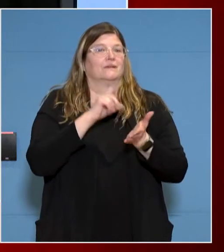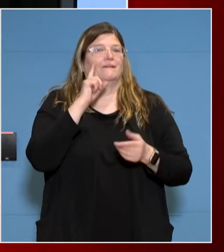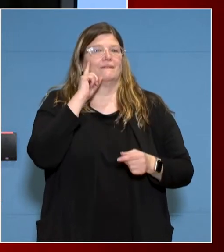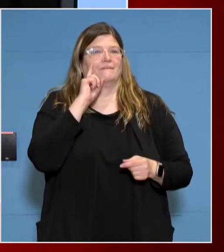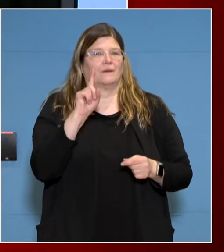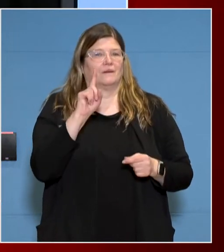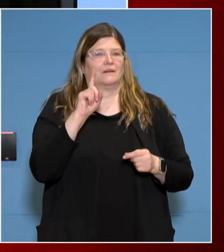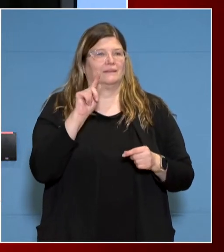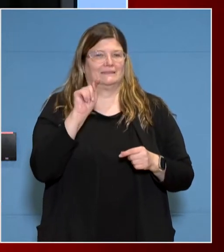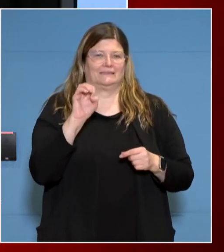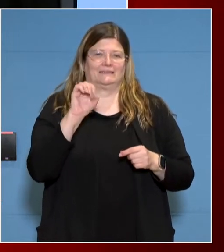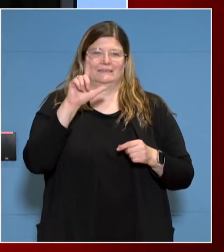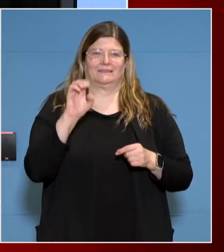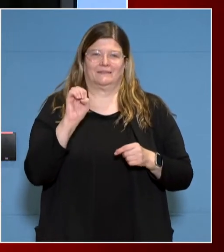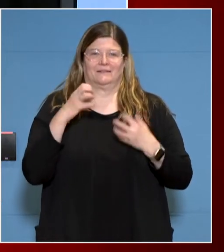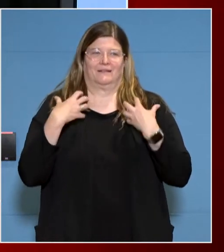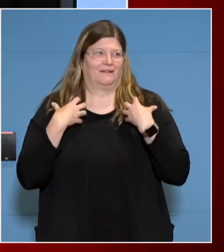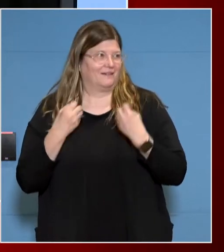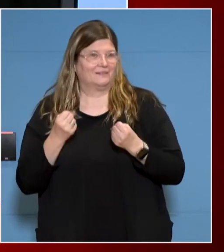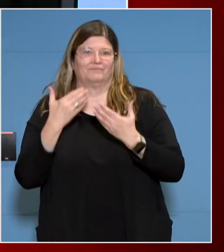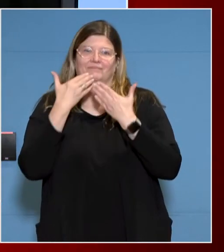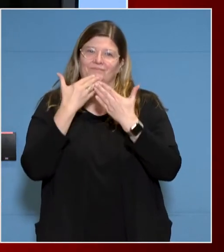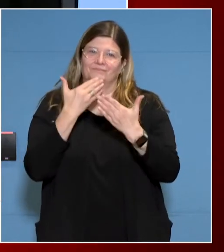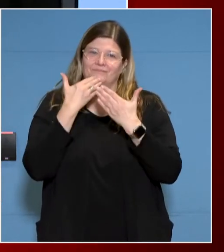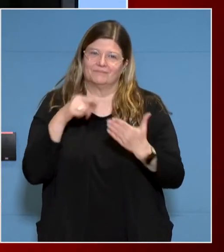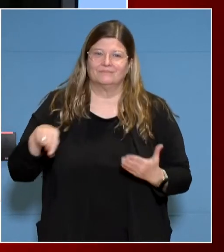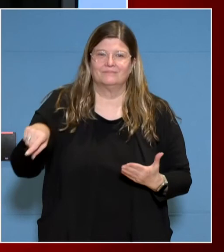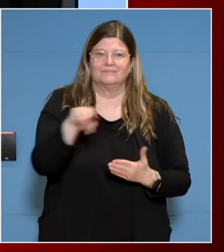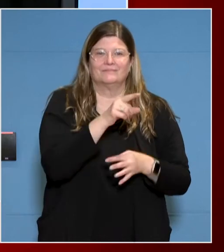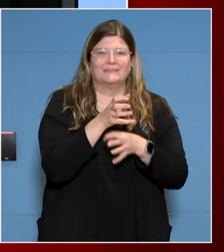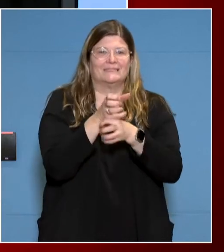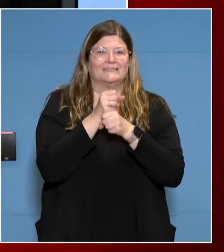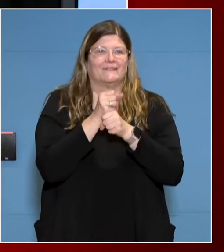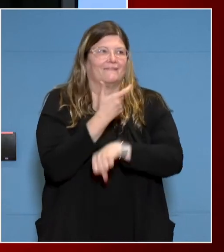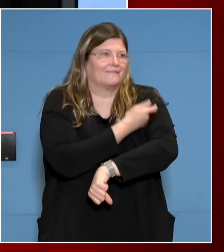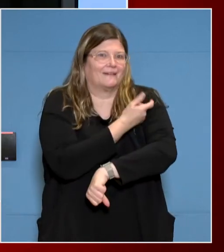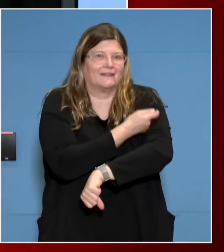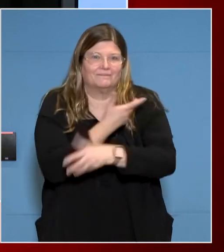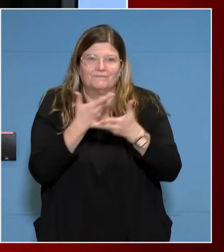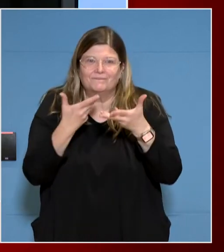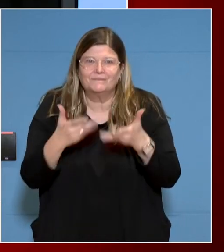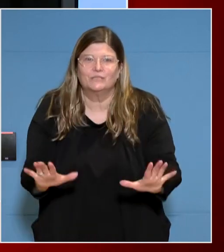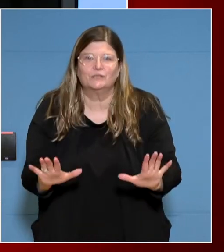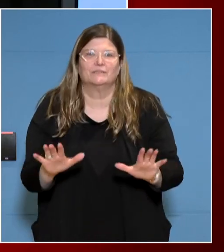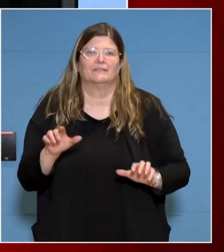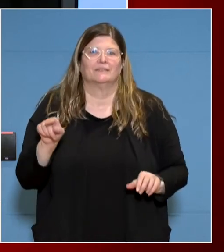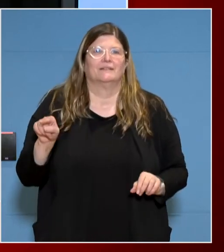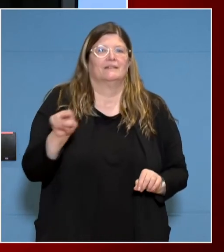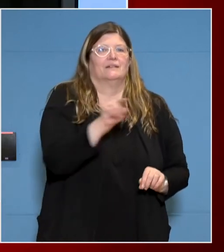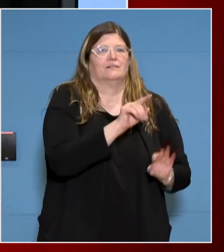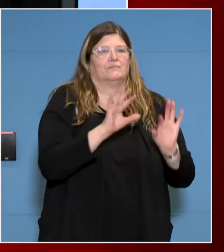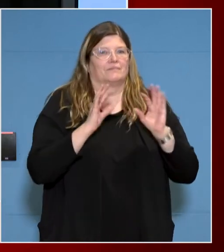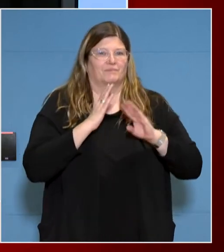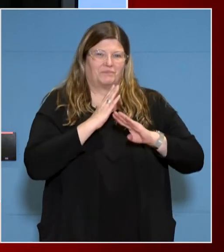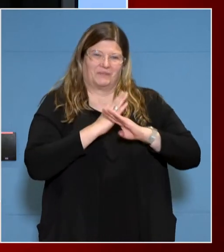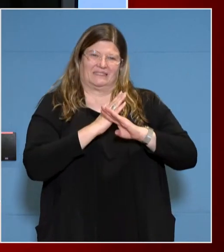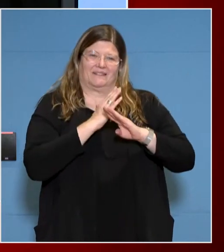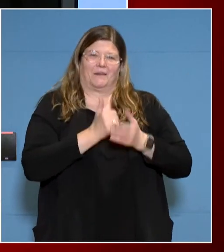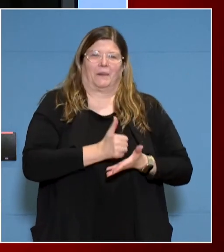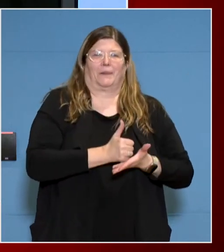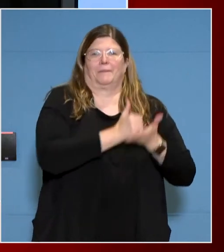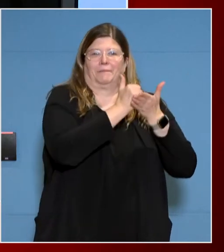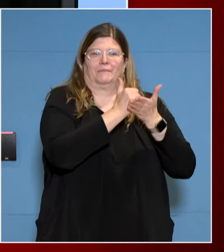getting the vaccine, you're not only preventing COVID in yourself, you're also preventing COVID in your family members, in